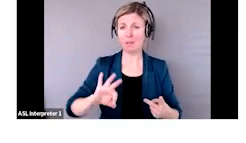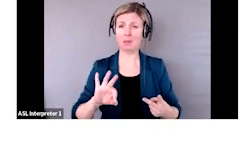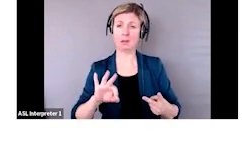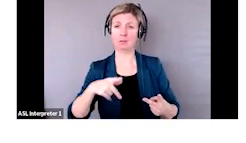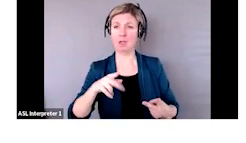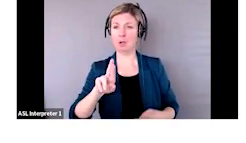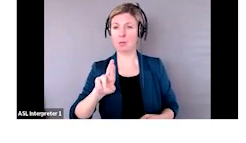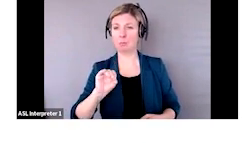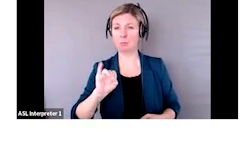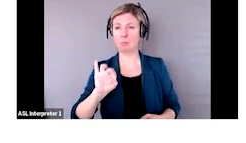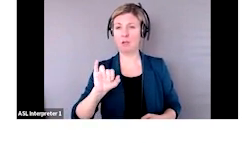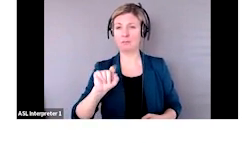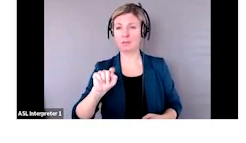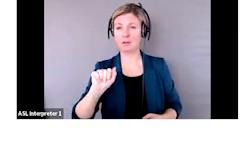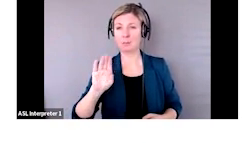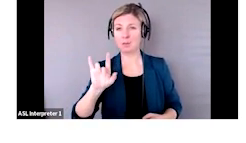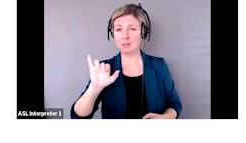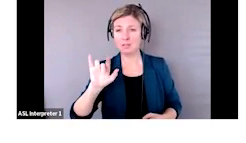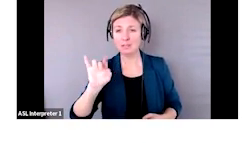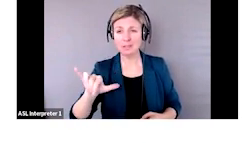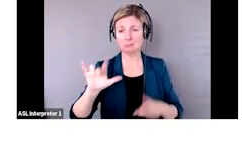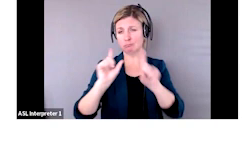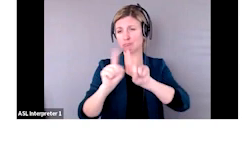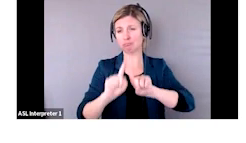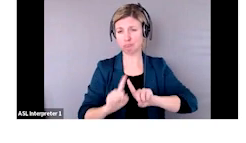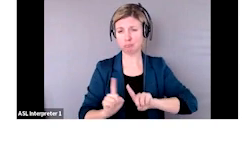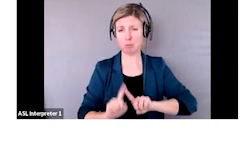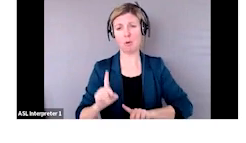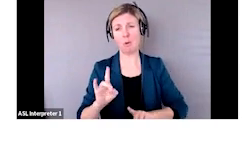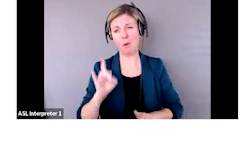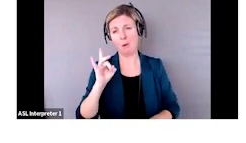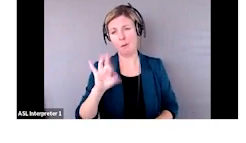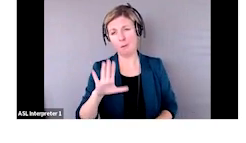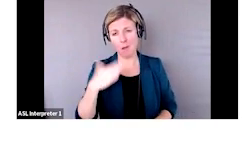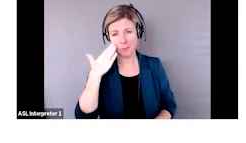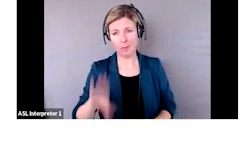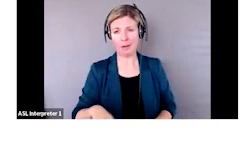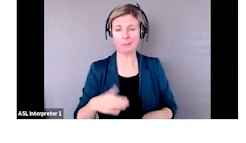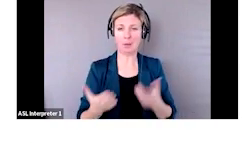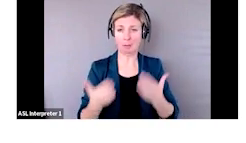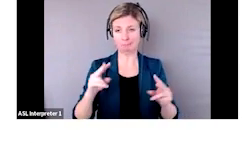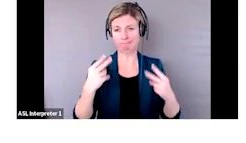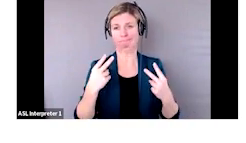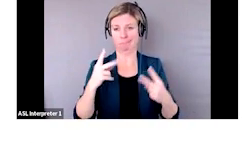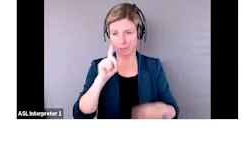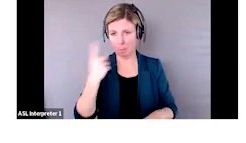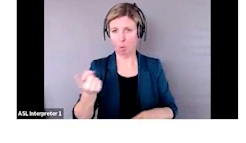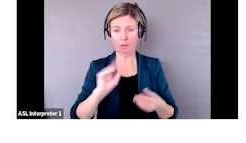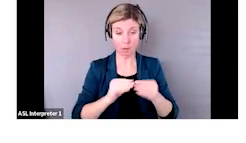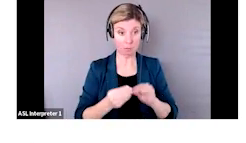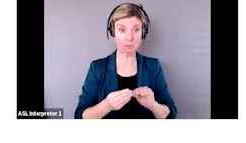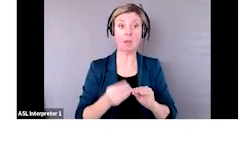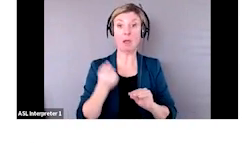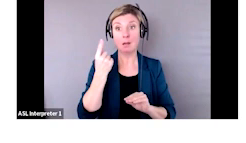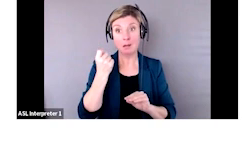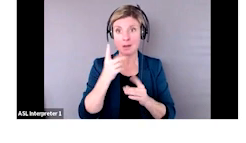Amazon. Obviously, creativity and how we present ourselves are very important for our success.